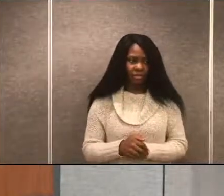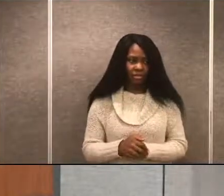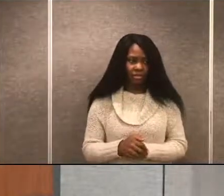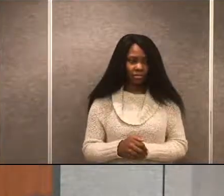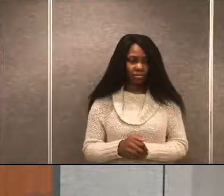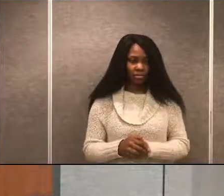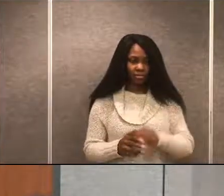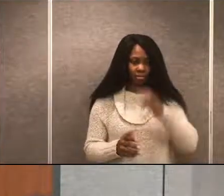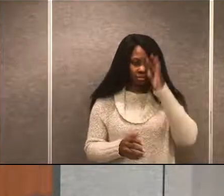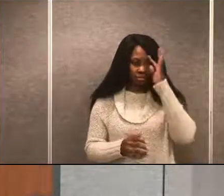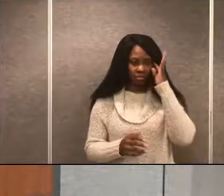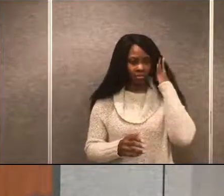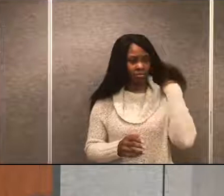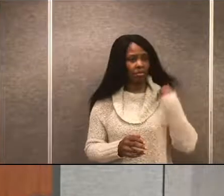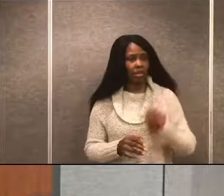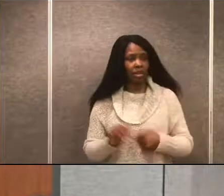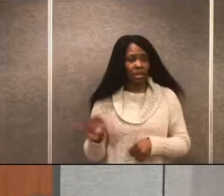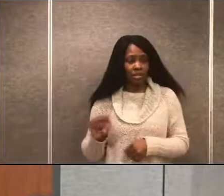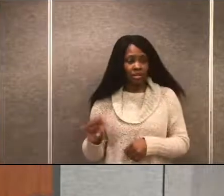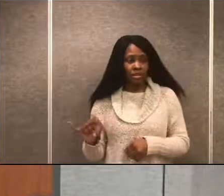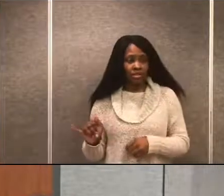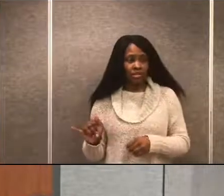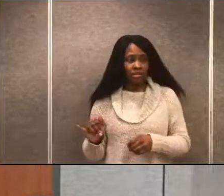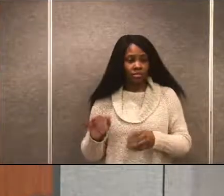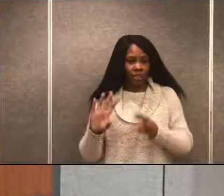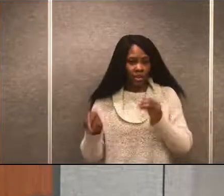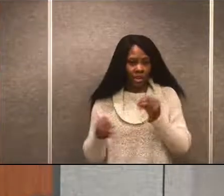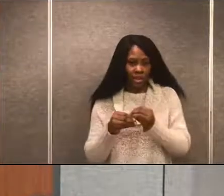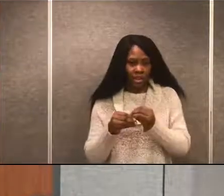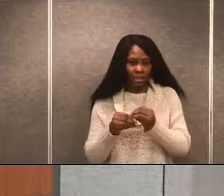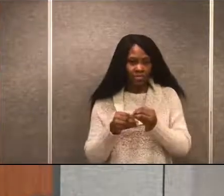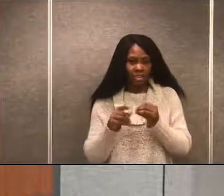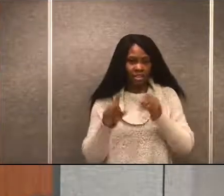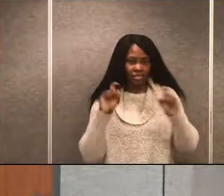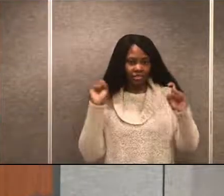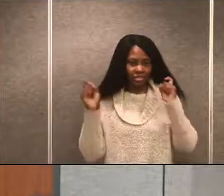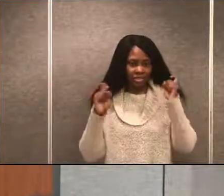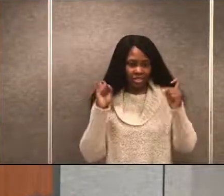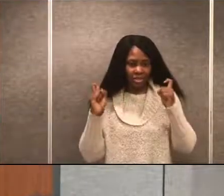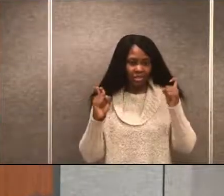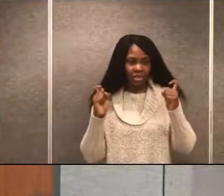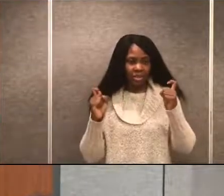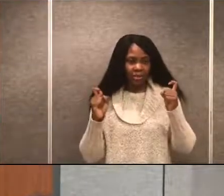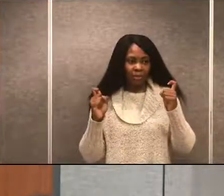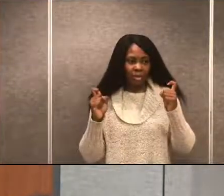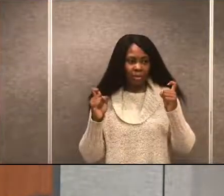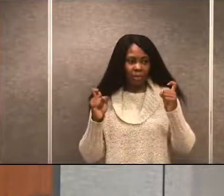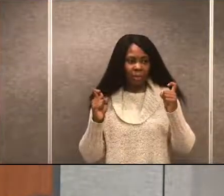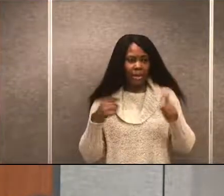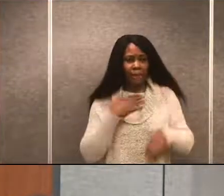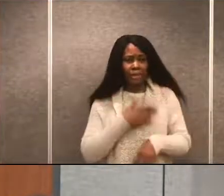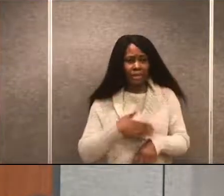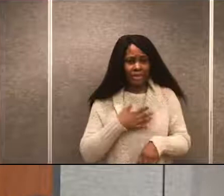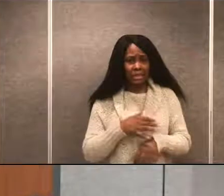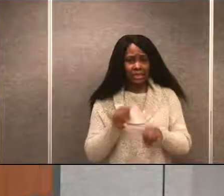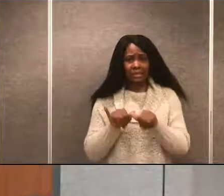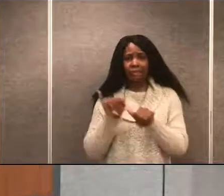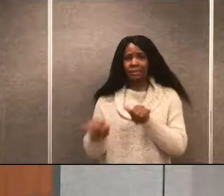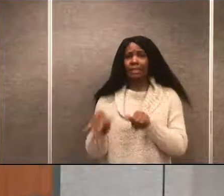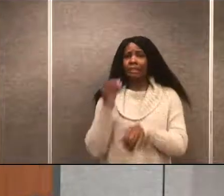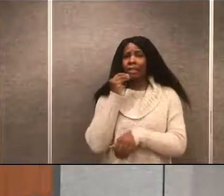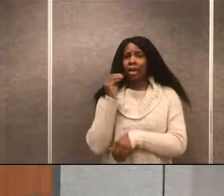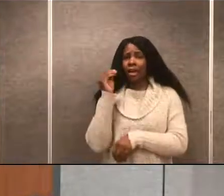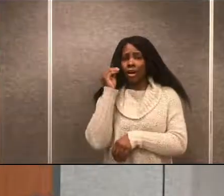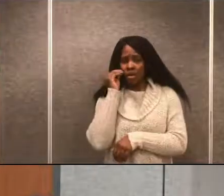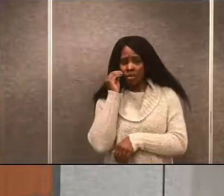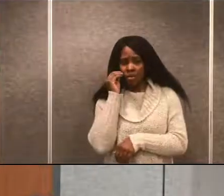Also, I would just add that please, as you celebrate, please do it at home as much as possible.